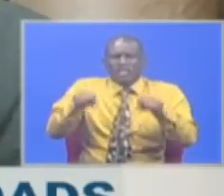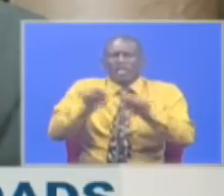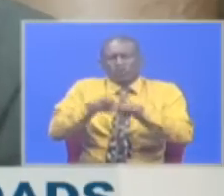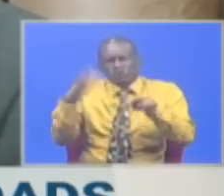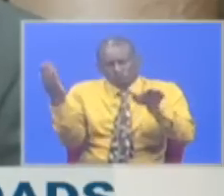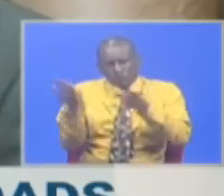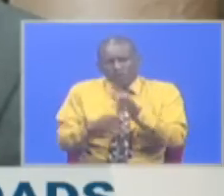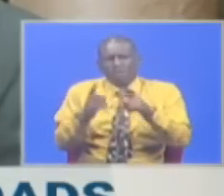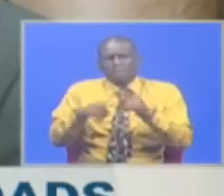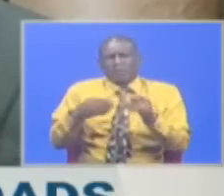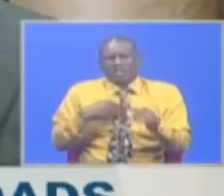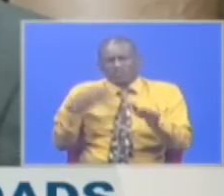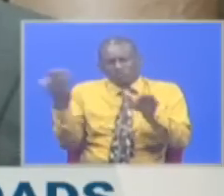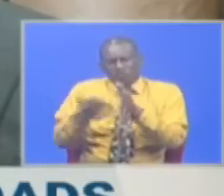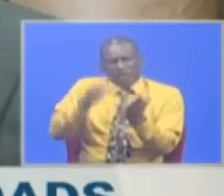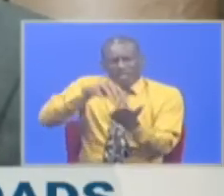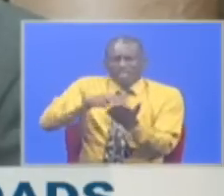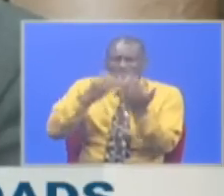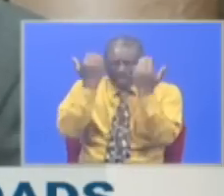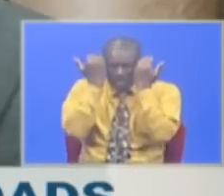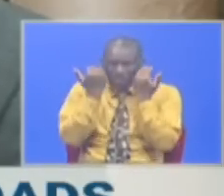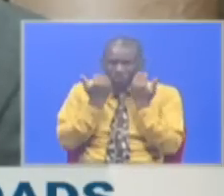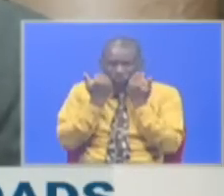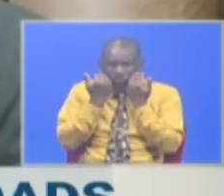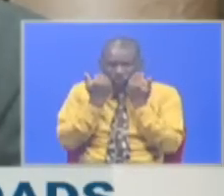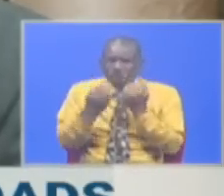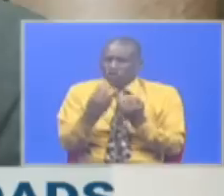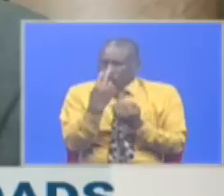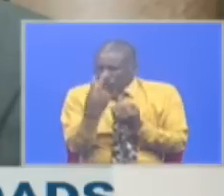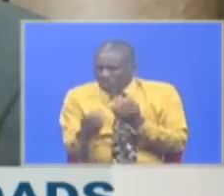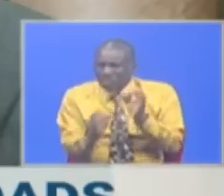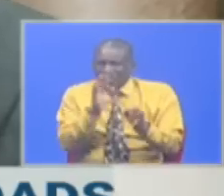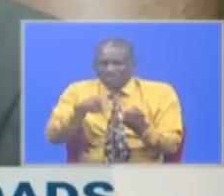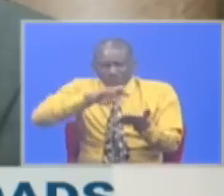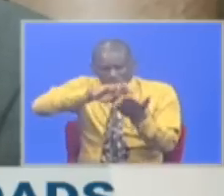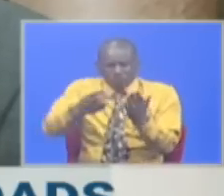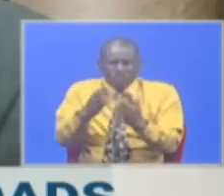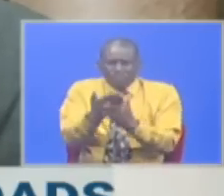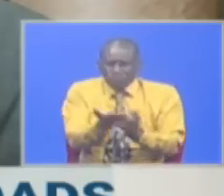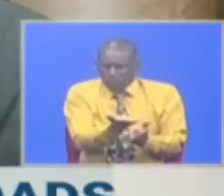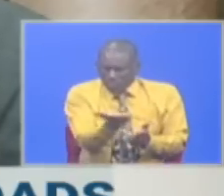they would have to file a case in court to see whether that contract between them